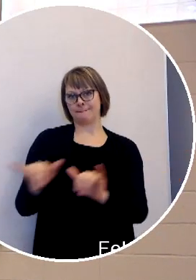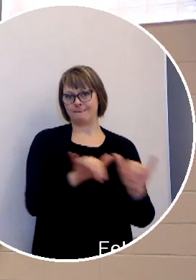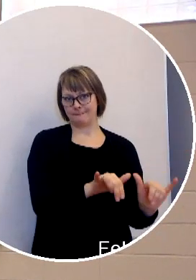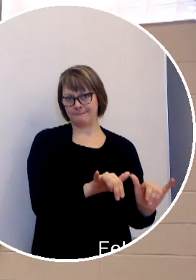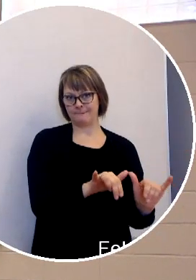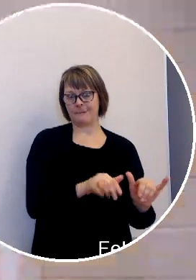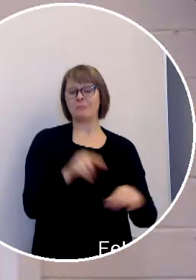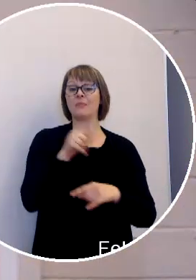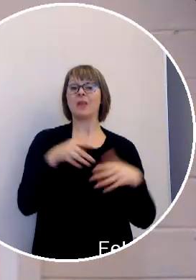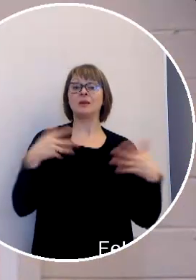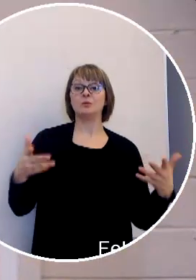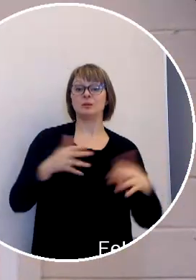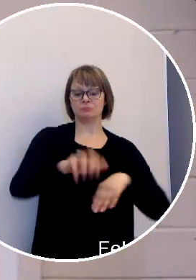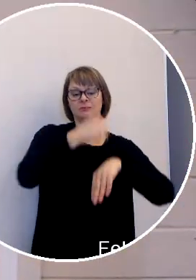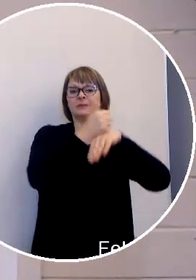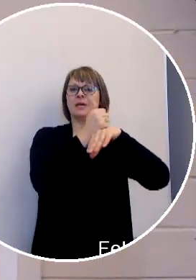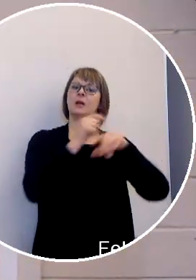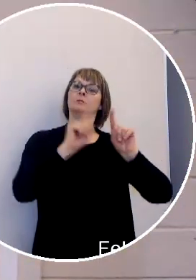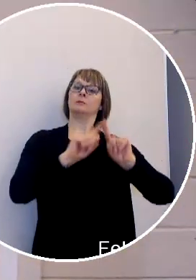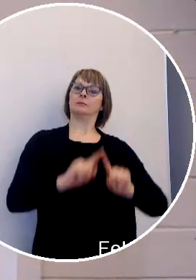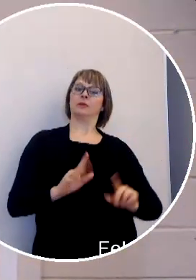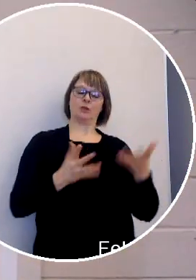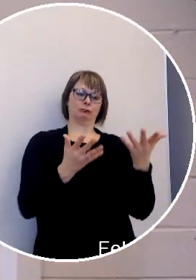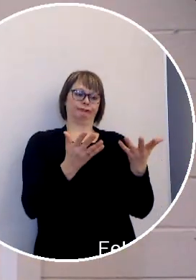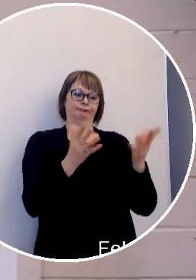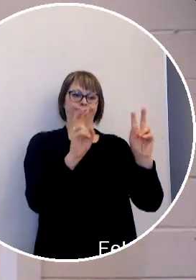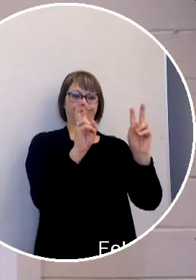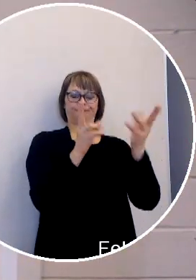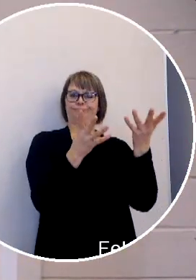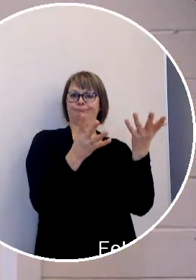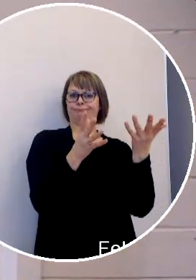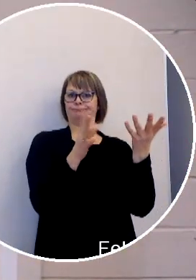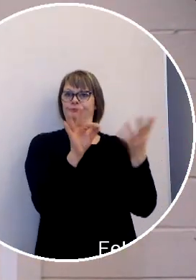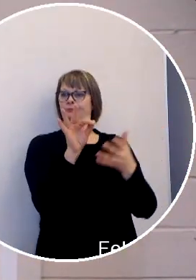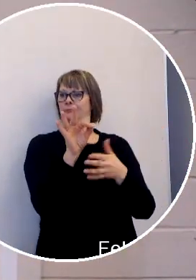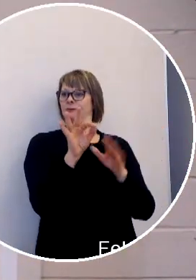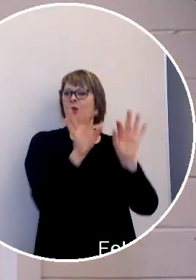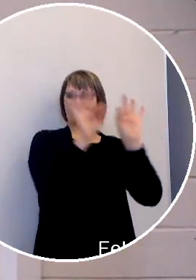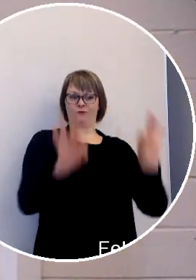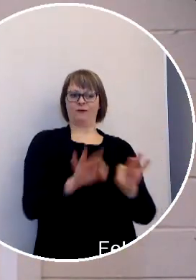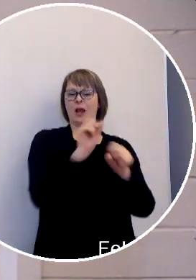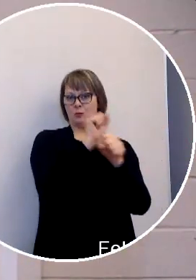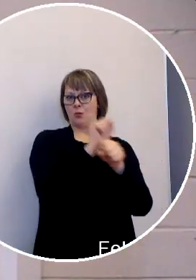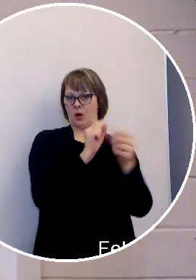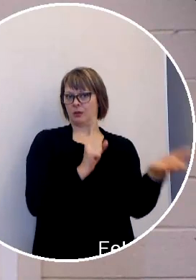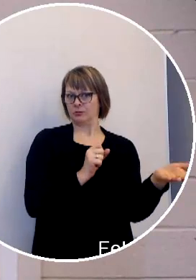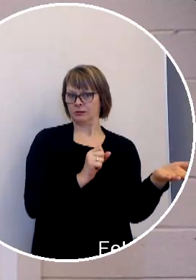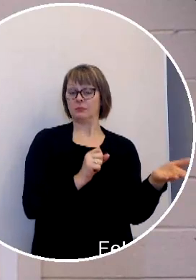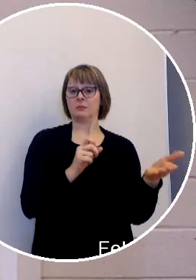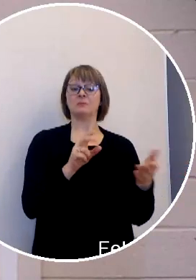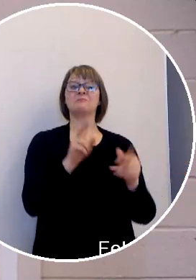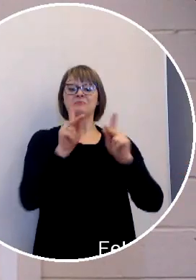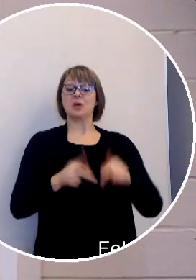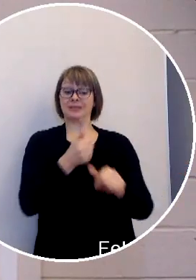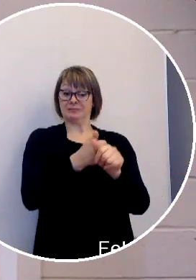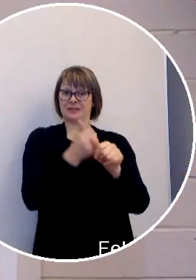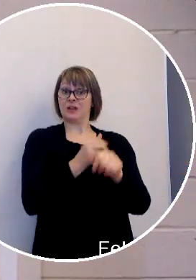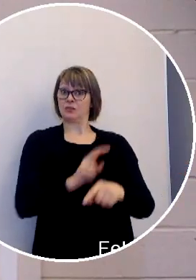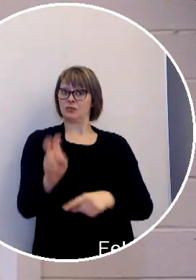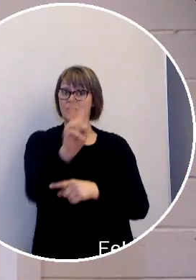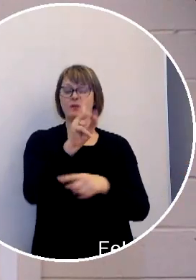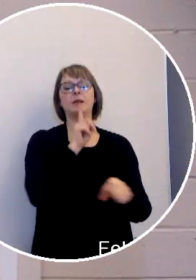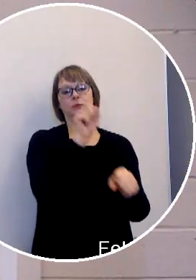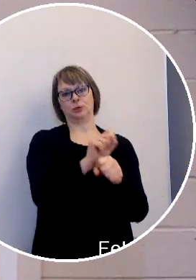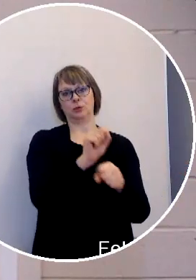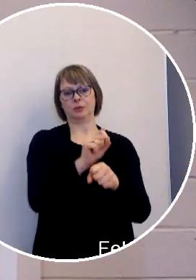to finalize and implement the framework. So in regards to does the person travel, absolutely. At this point,